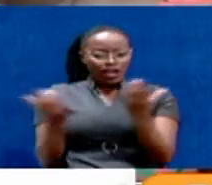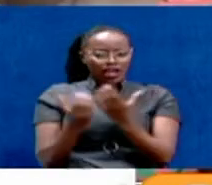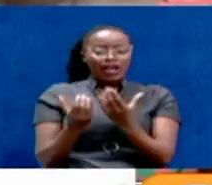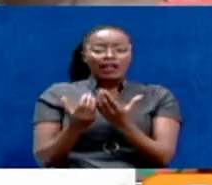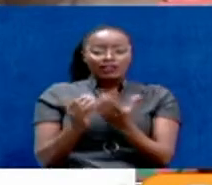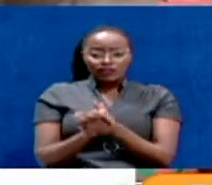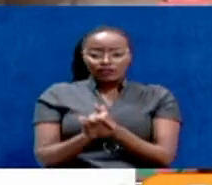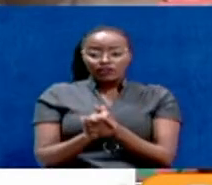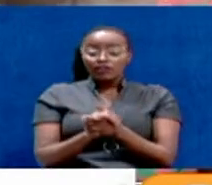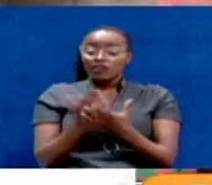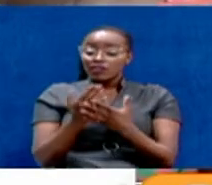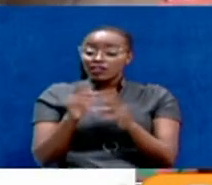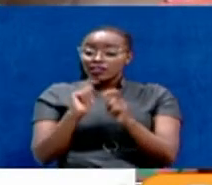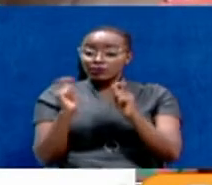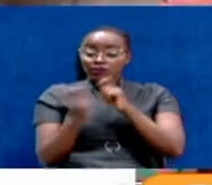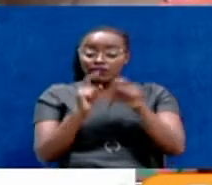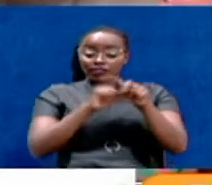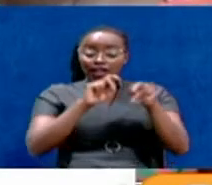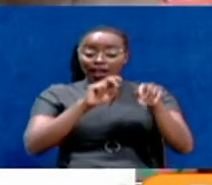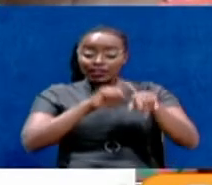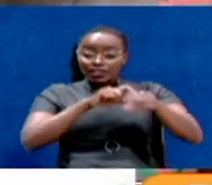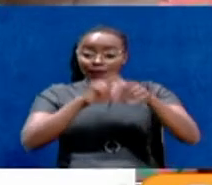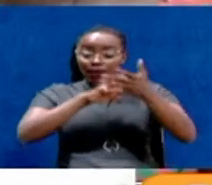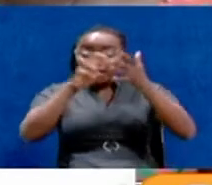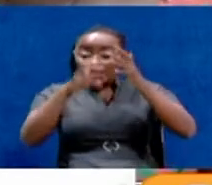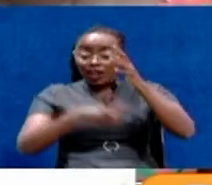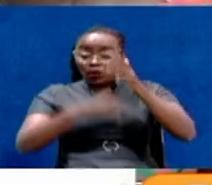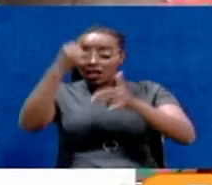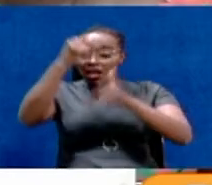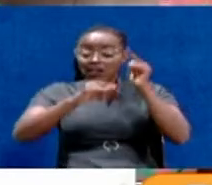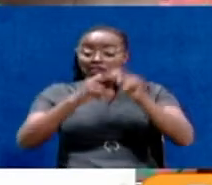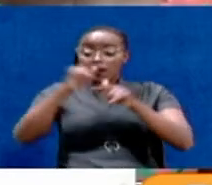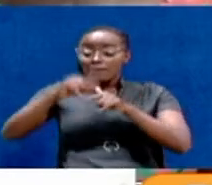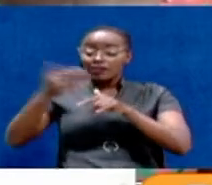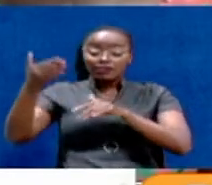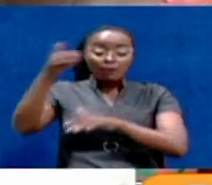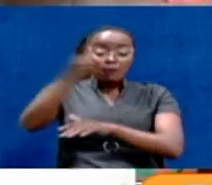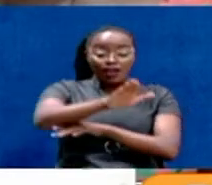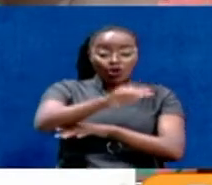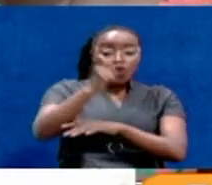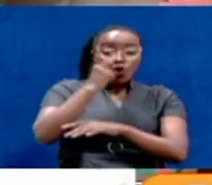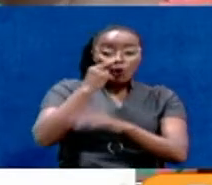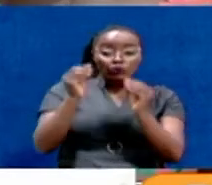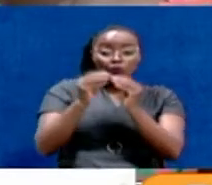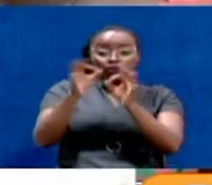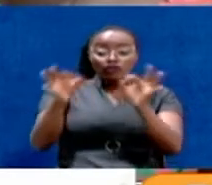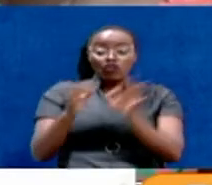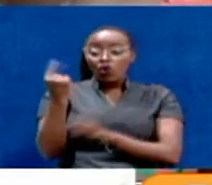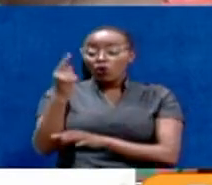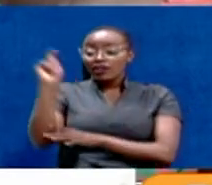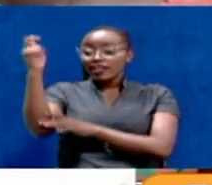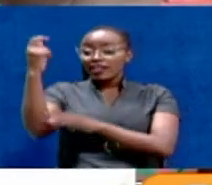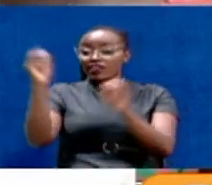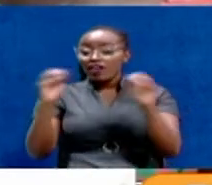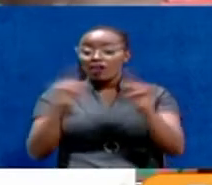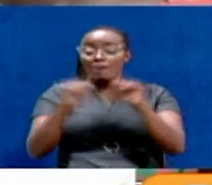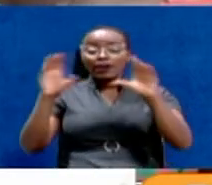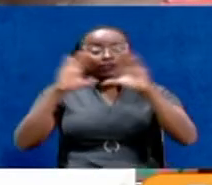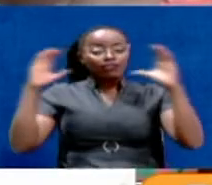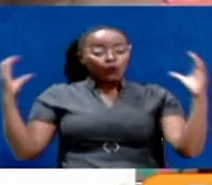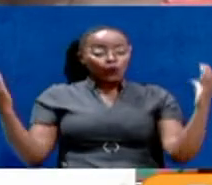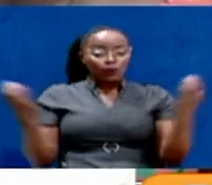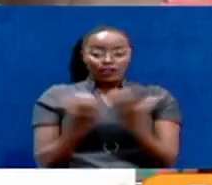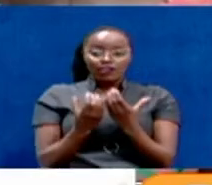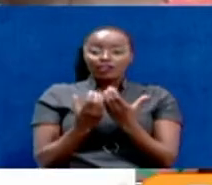change. And when the contract is over and they want to come back home and meet the family. It's not only Kenya, but it's all over the